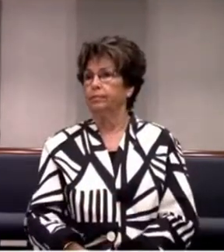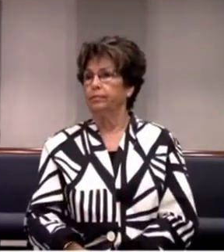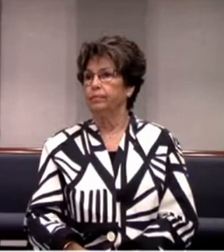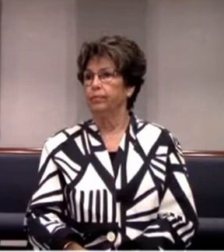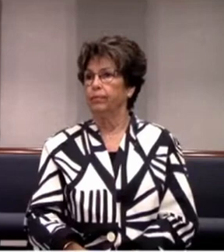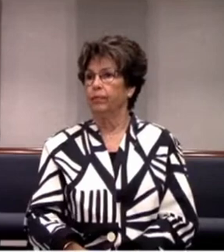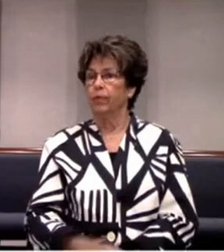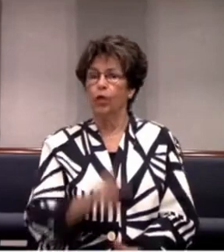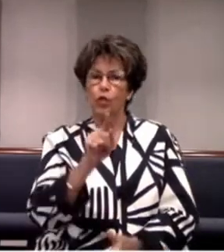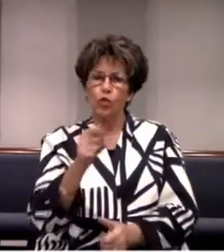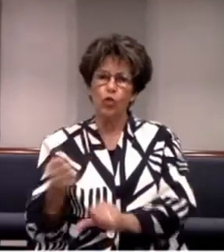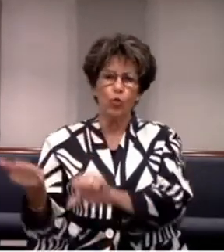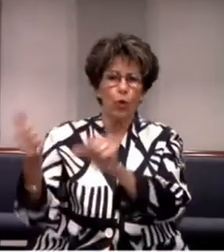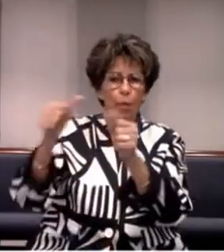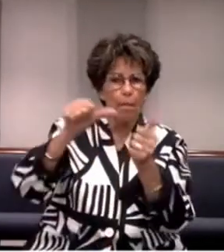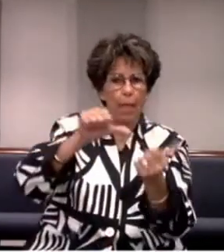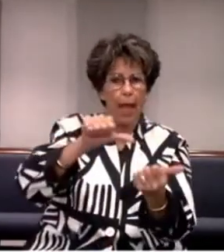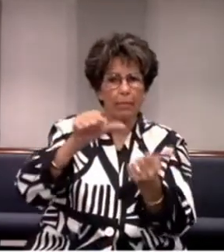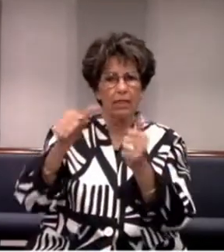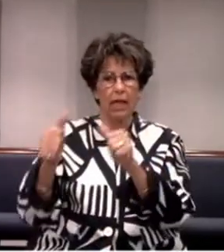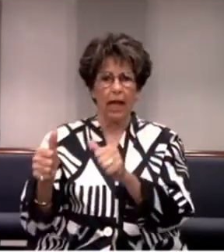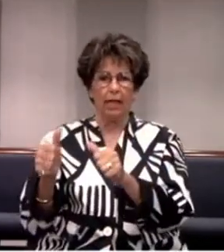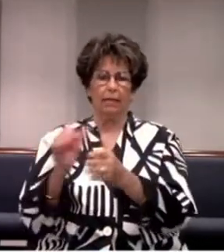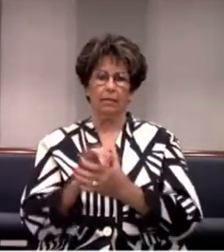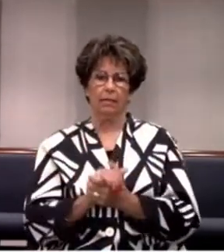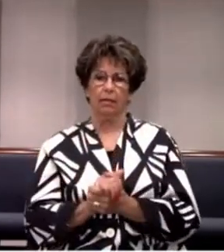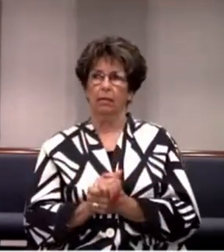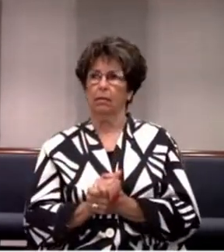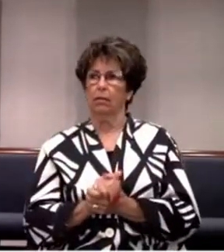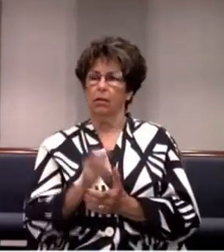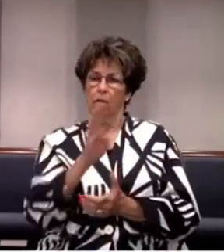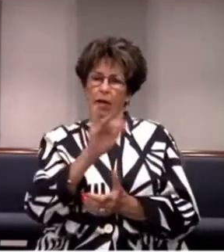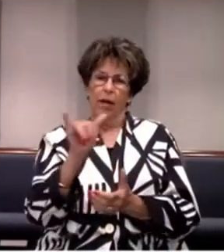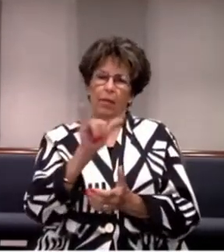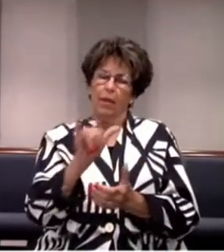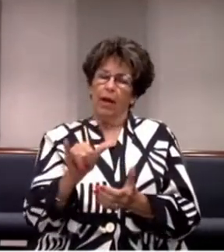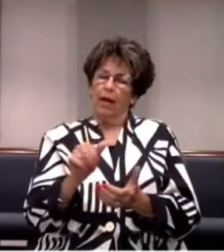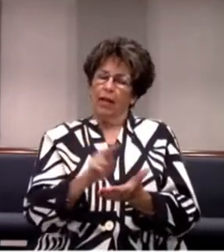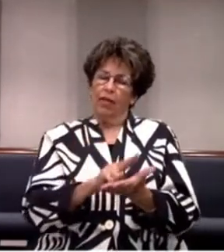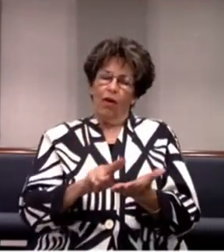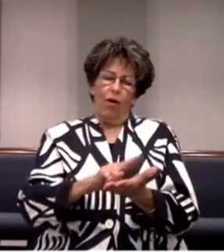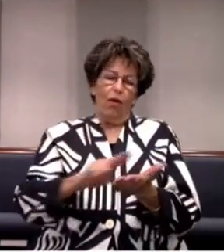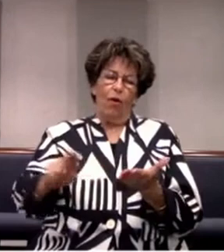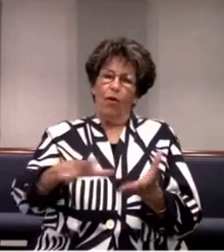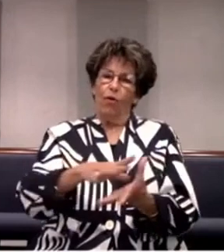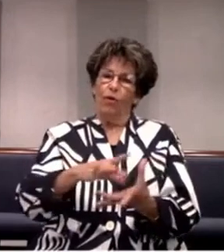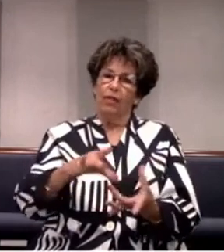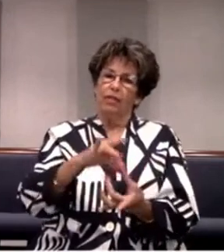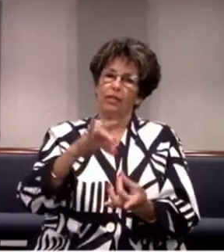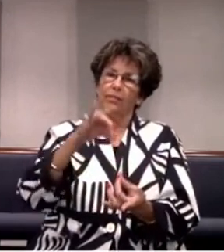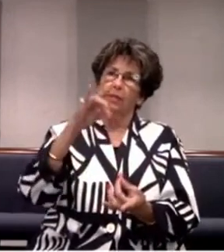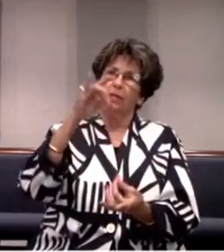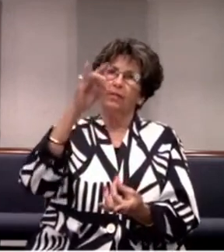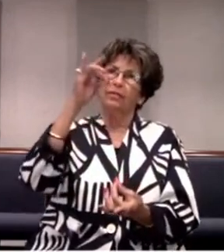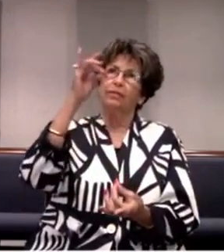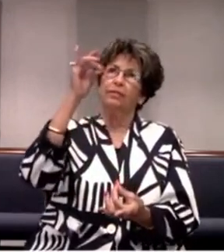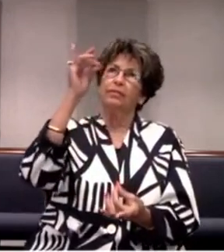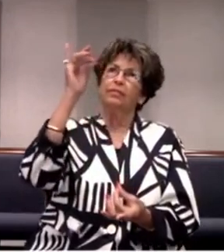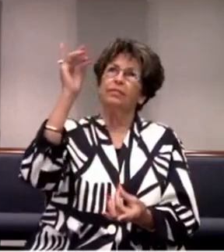You were baptized by the Holy Ghost.